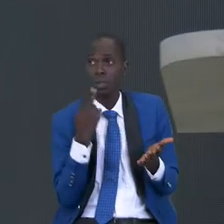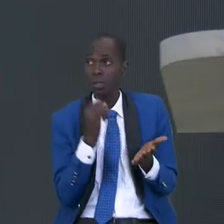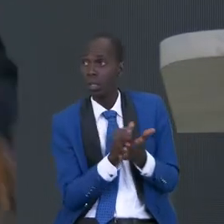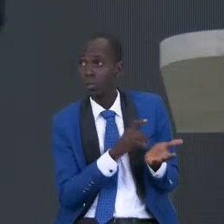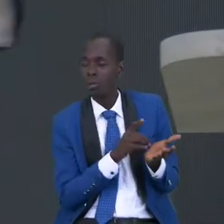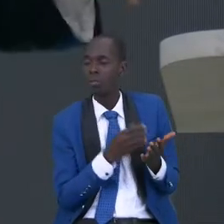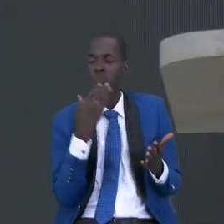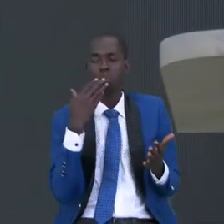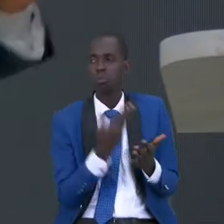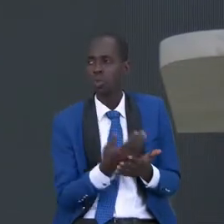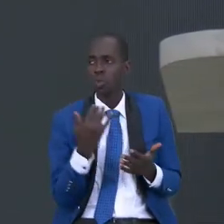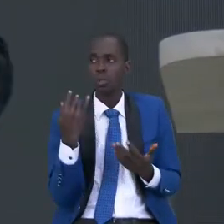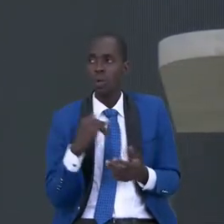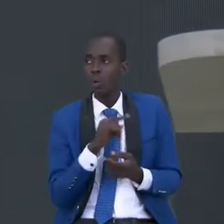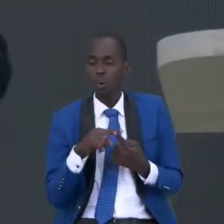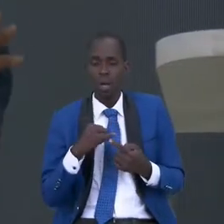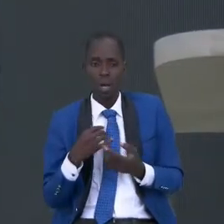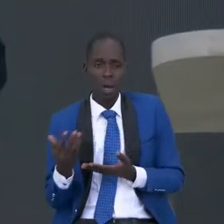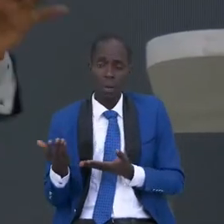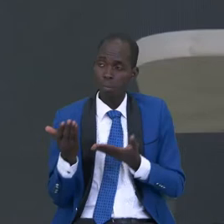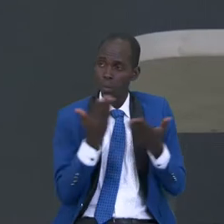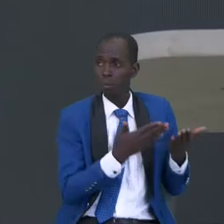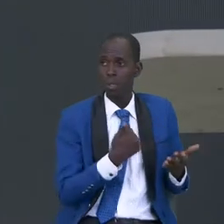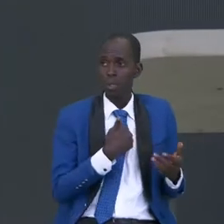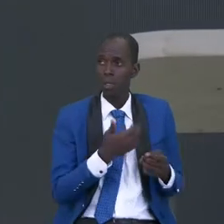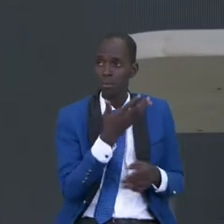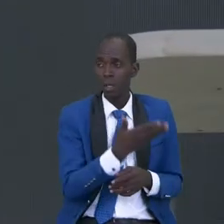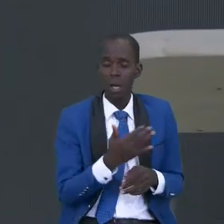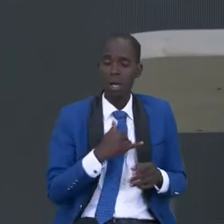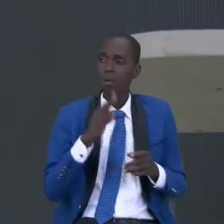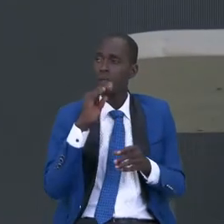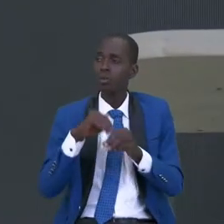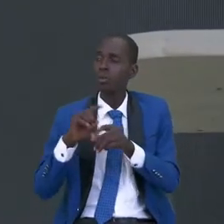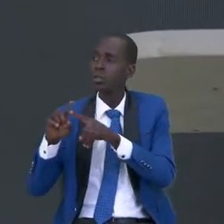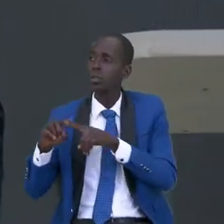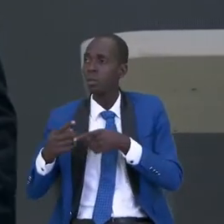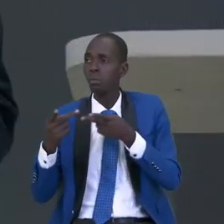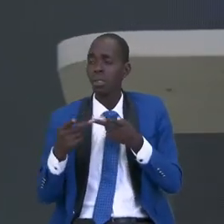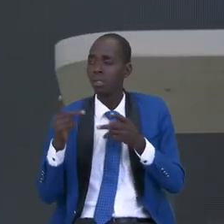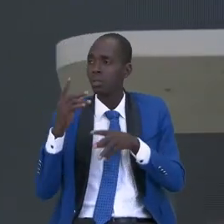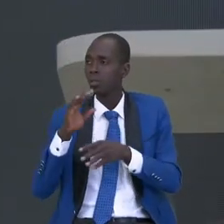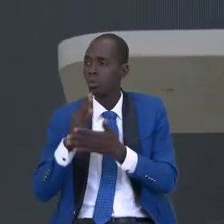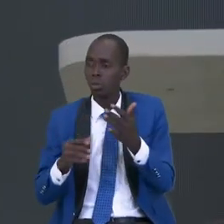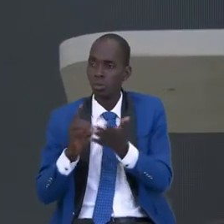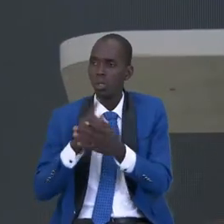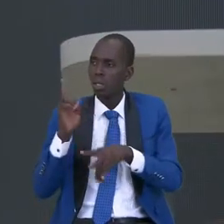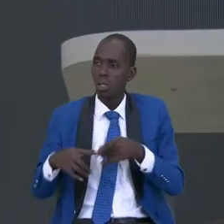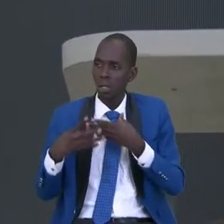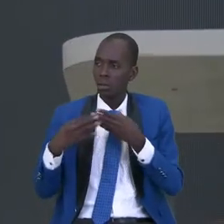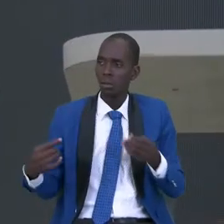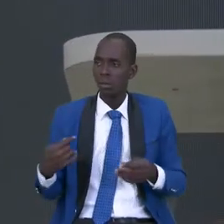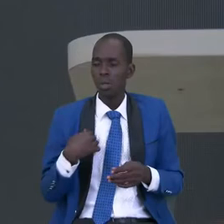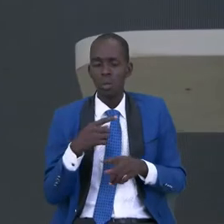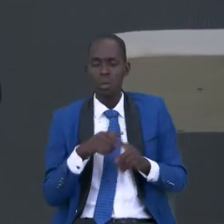me, what I've taken to many places, and the thing was not dealt with. He just looked at me and asked me a